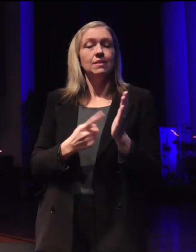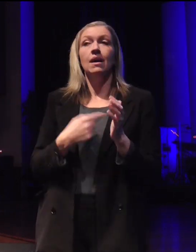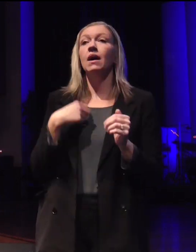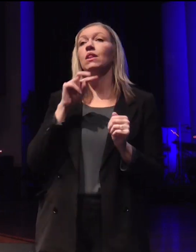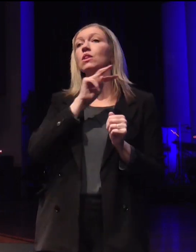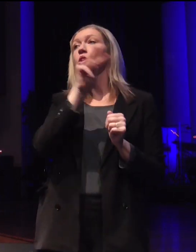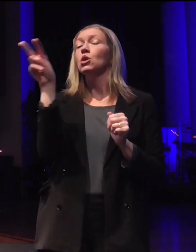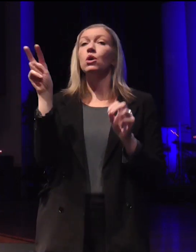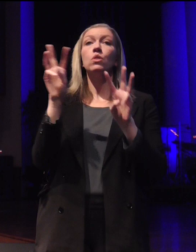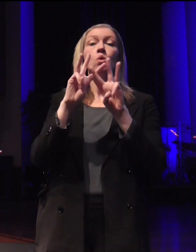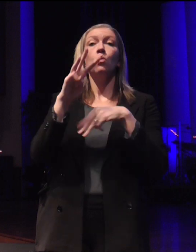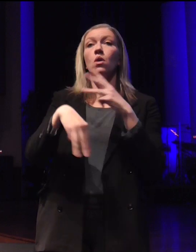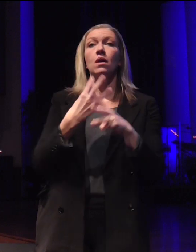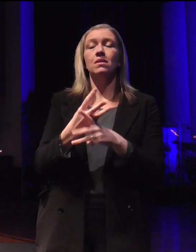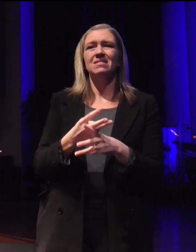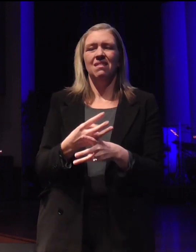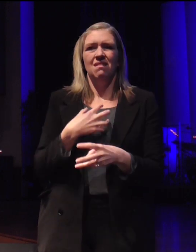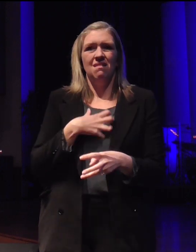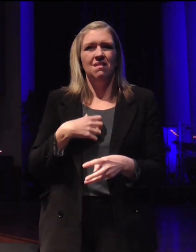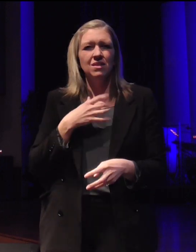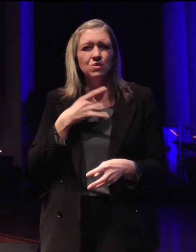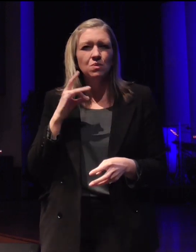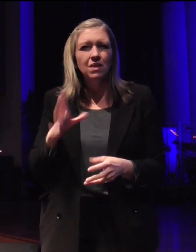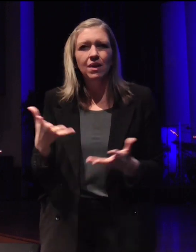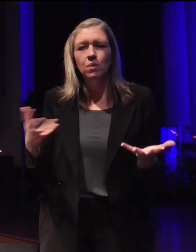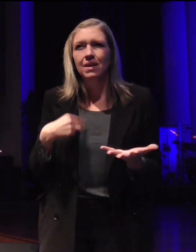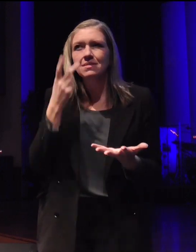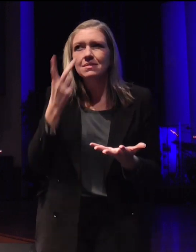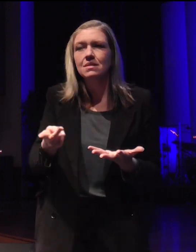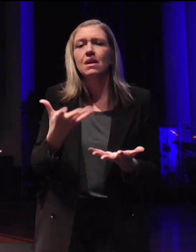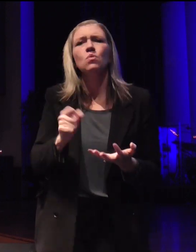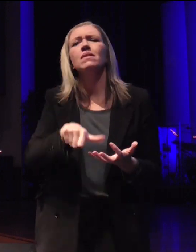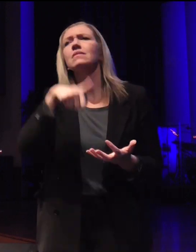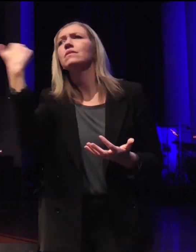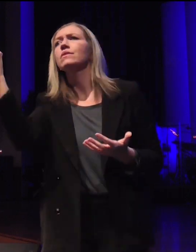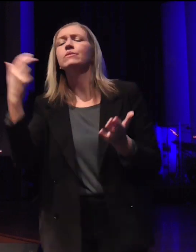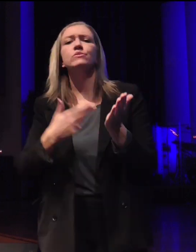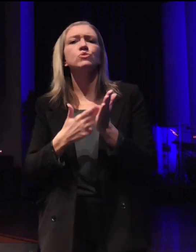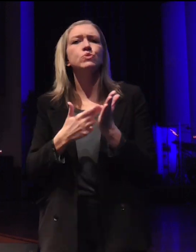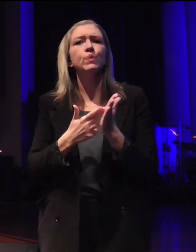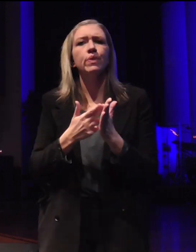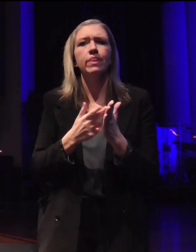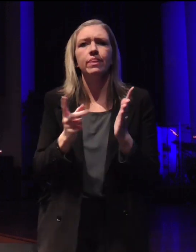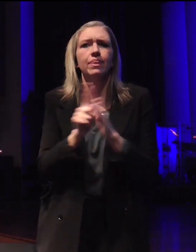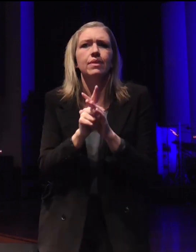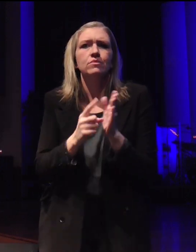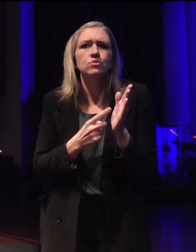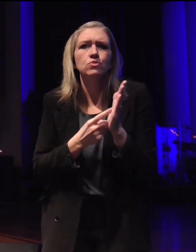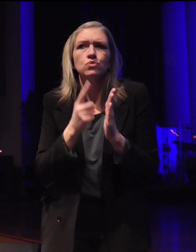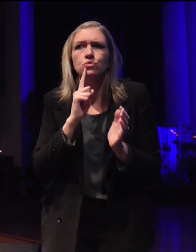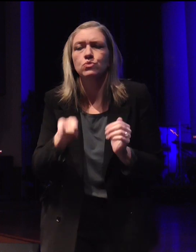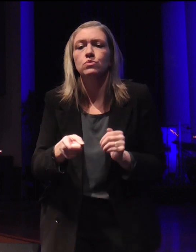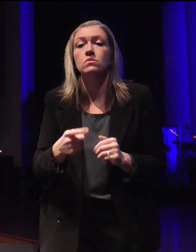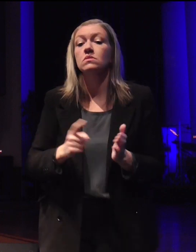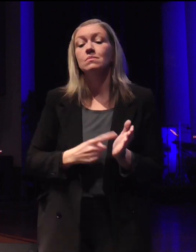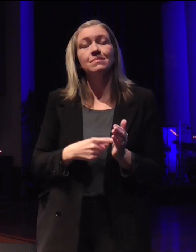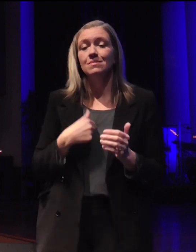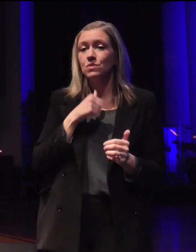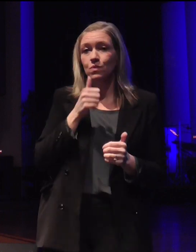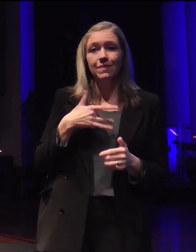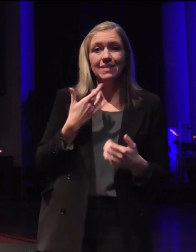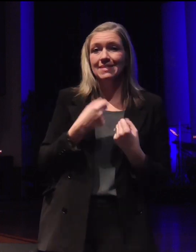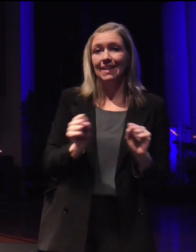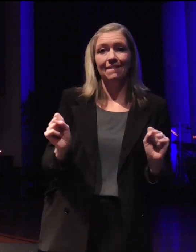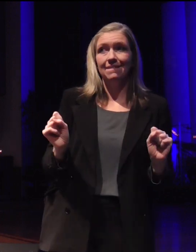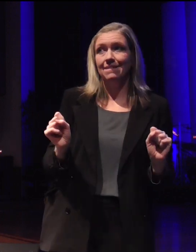what I see. And I want another truth to be true. And I know sometimes it's because I don't feel safe. What if